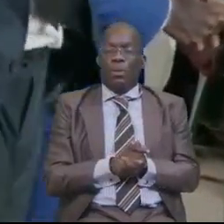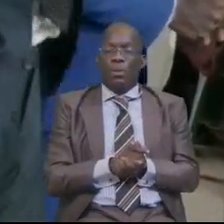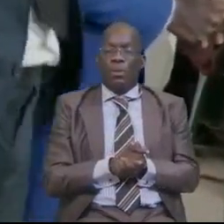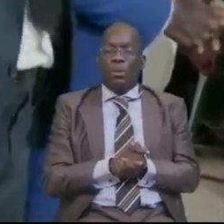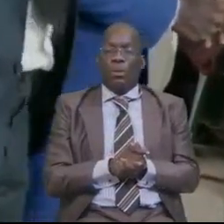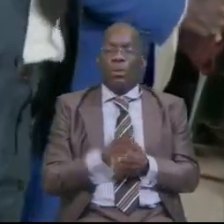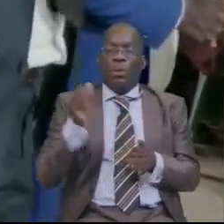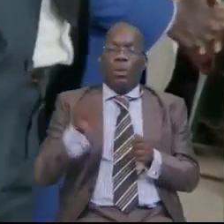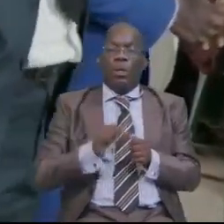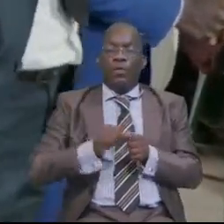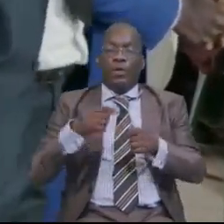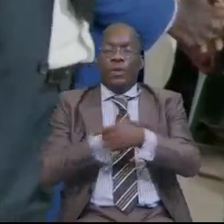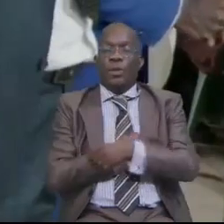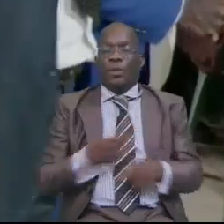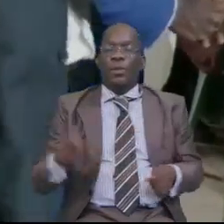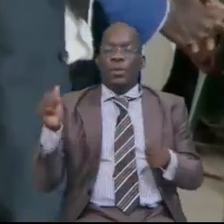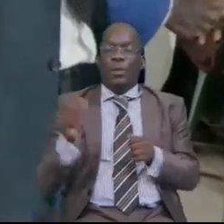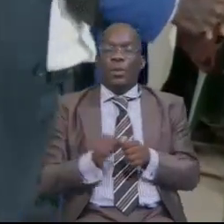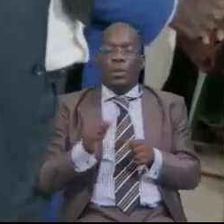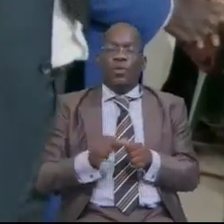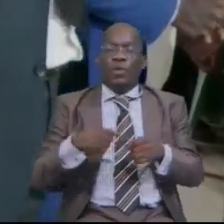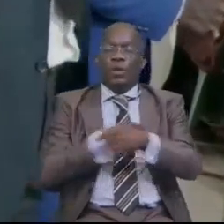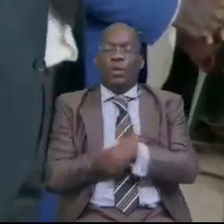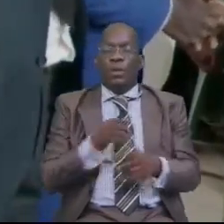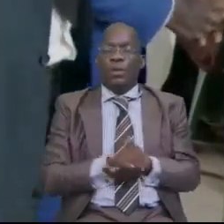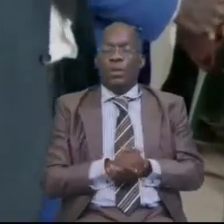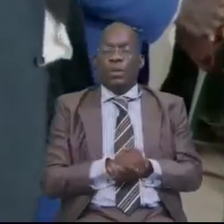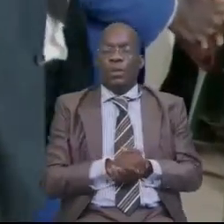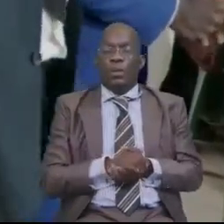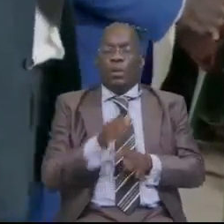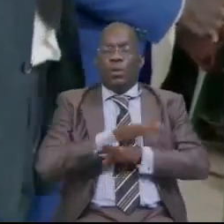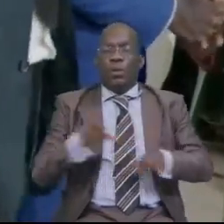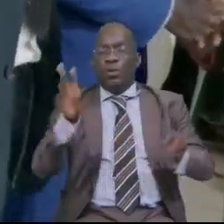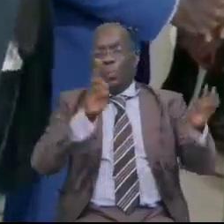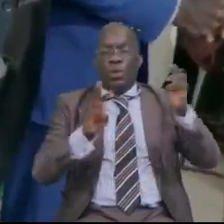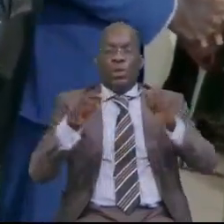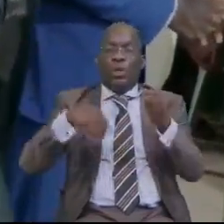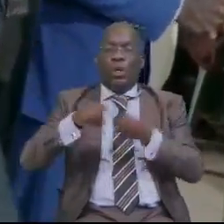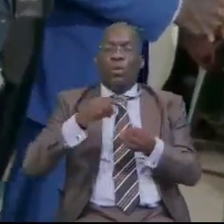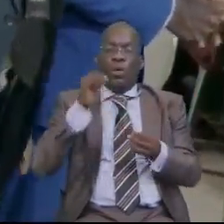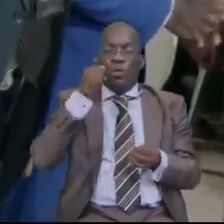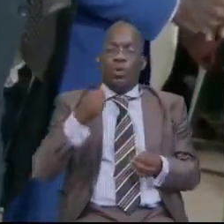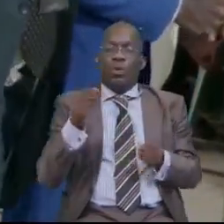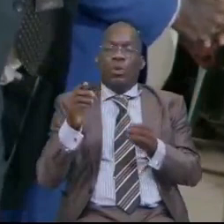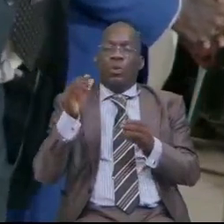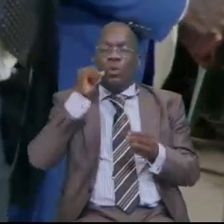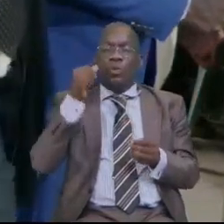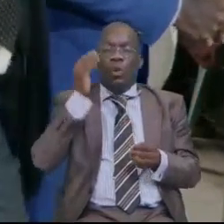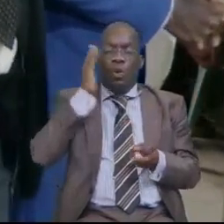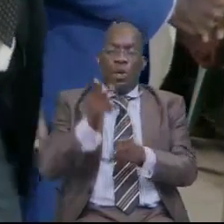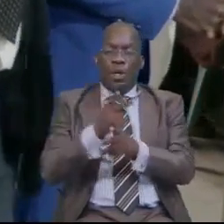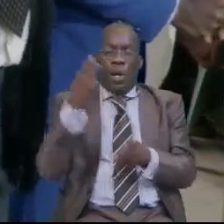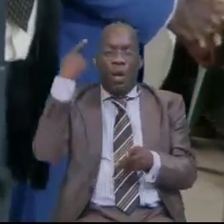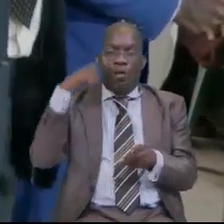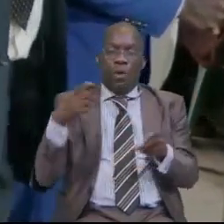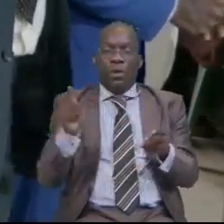Each day, don't worry about tomorrow. Tomorrow will care for the things of